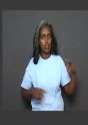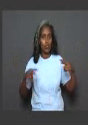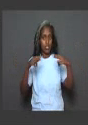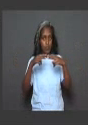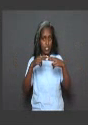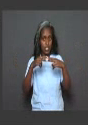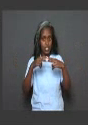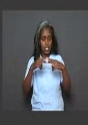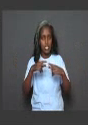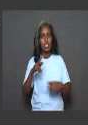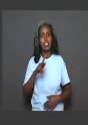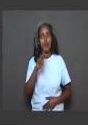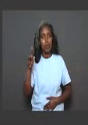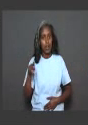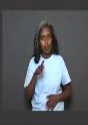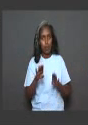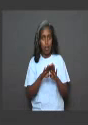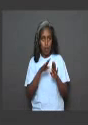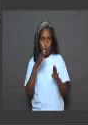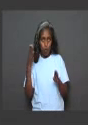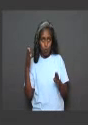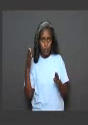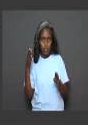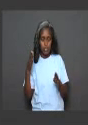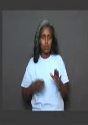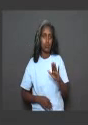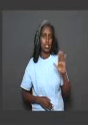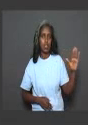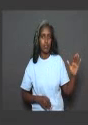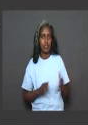vertex, the parabola opens to the left.